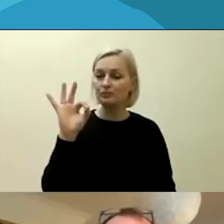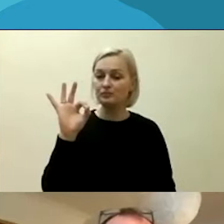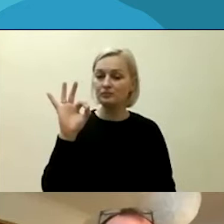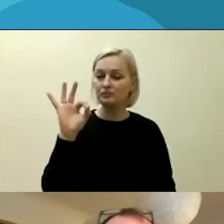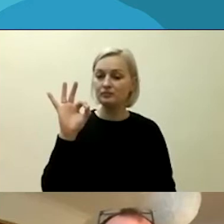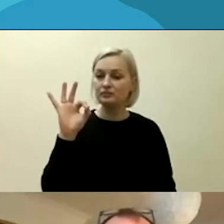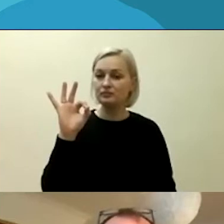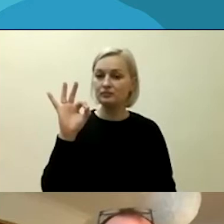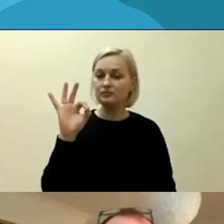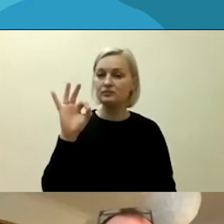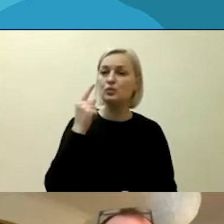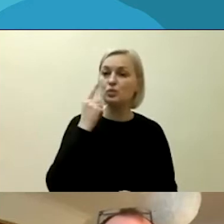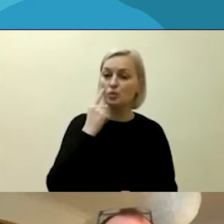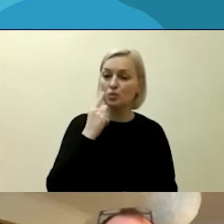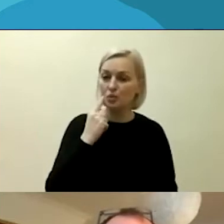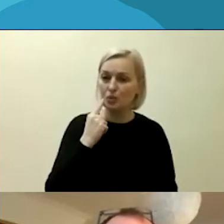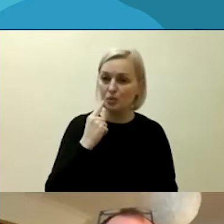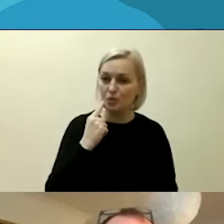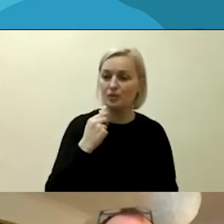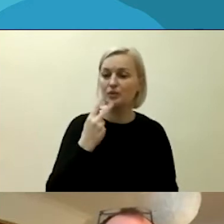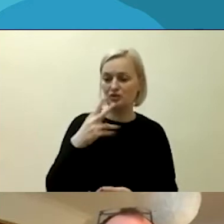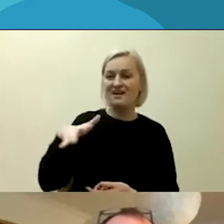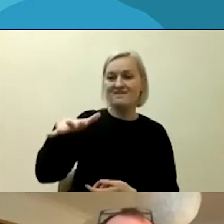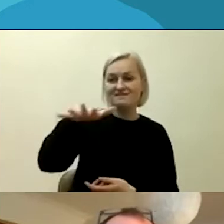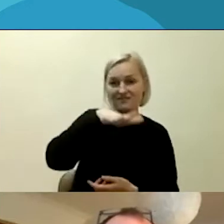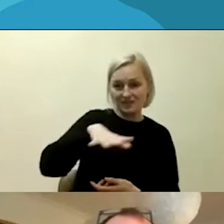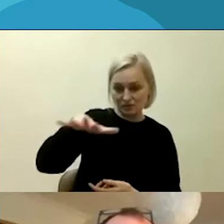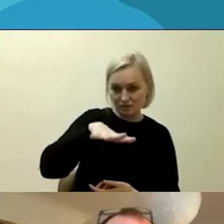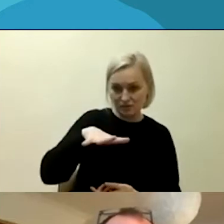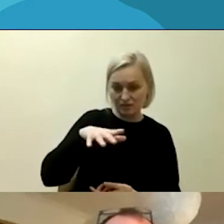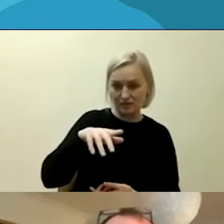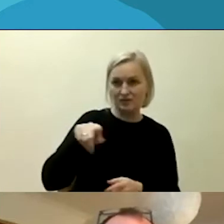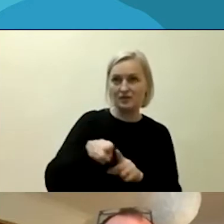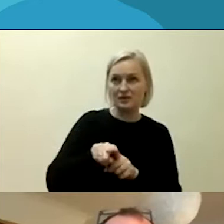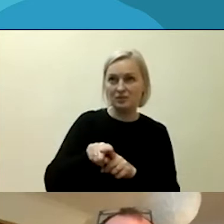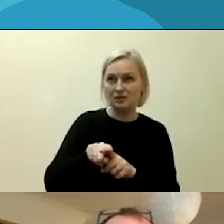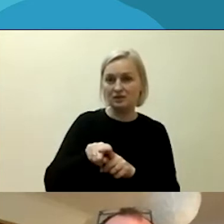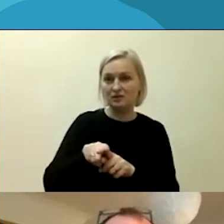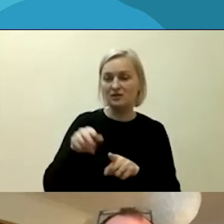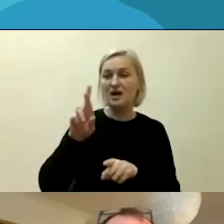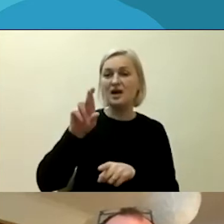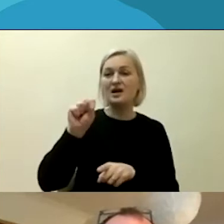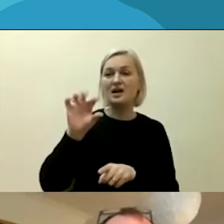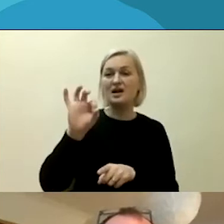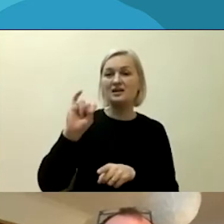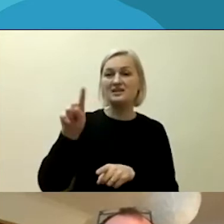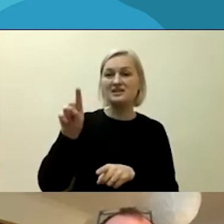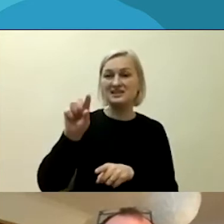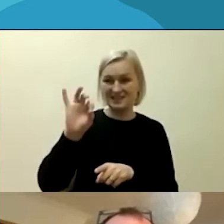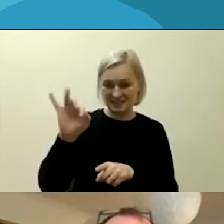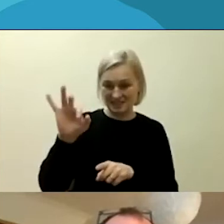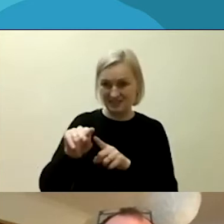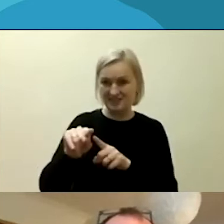as well as changing laws. So we set up the iReport system to follow